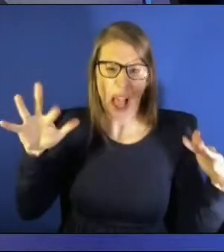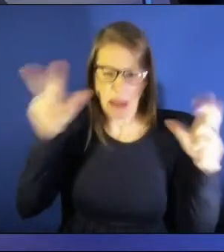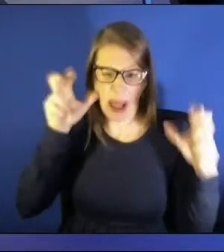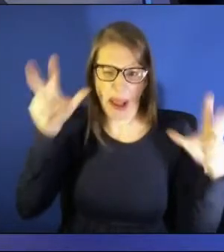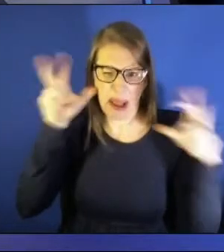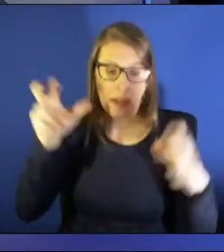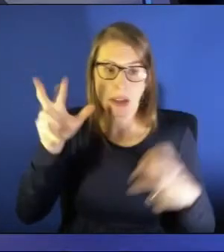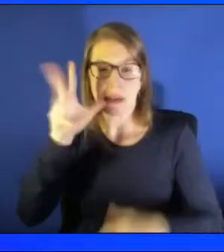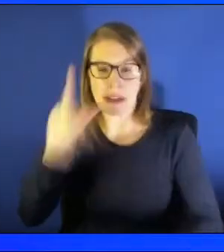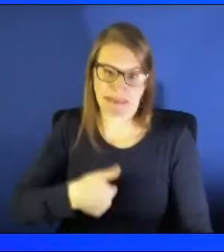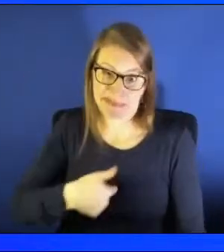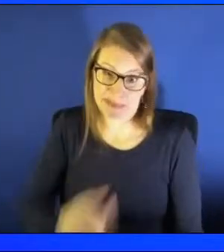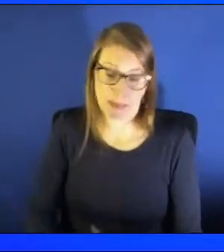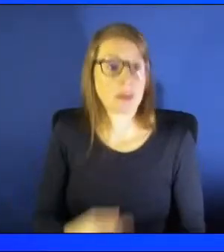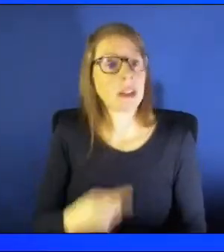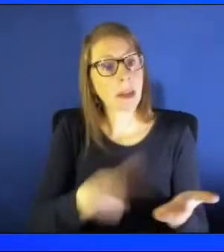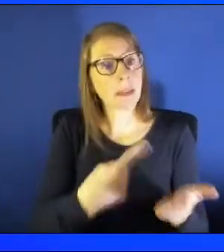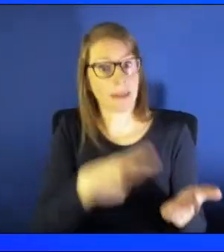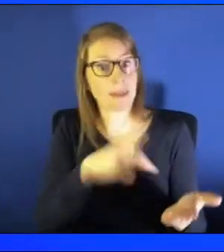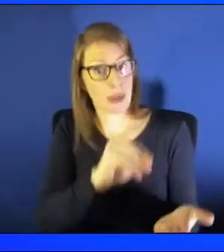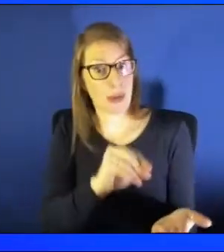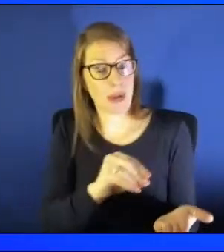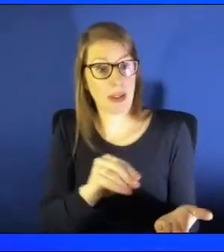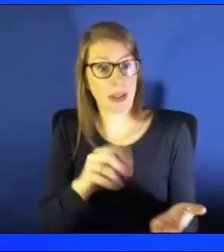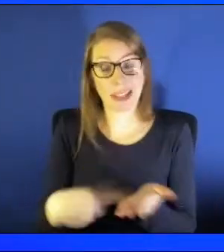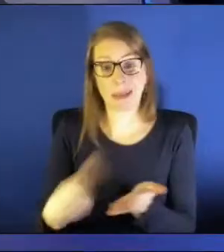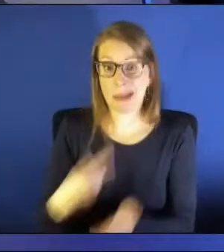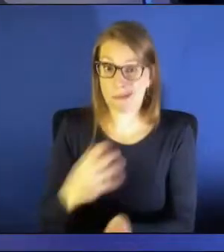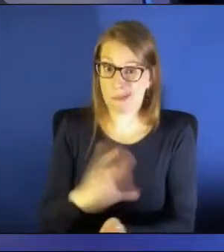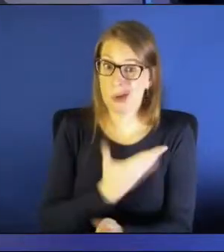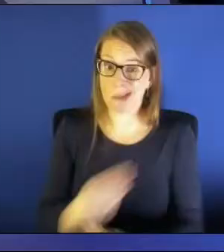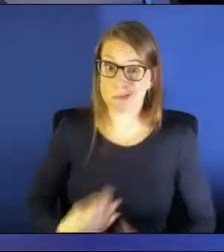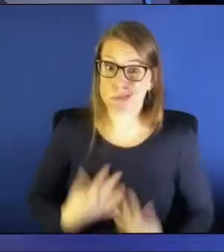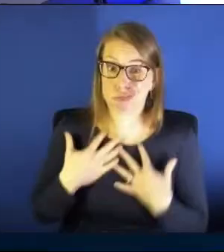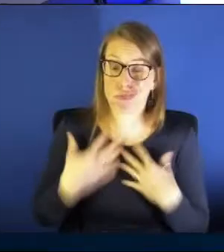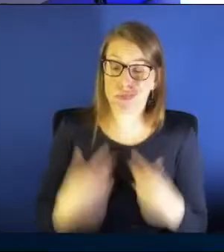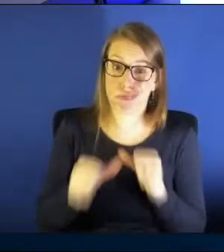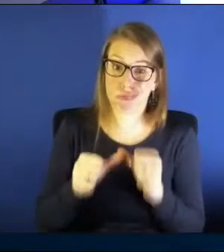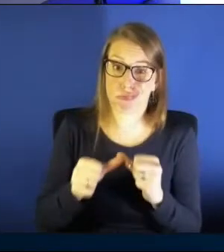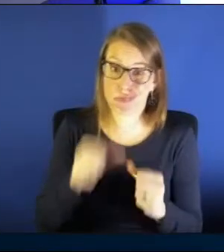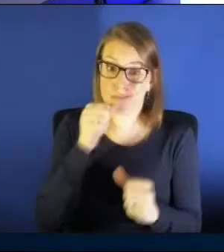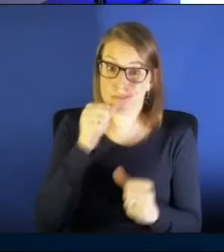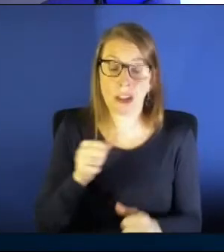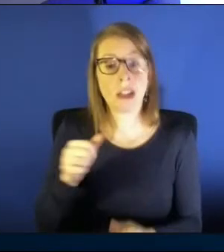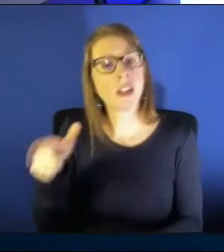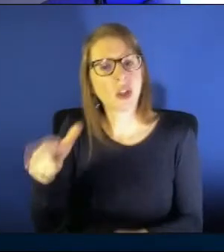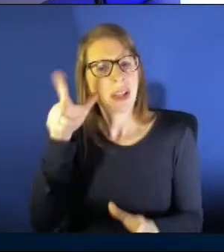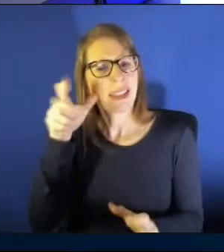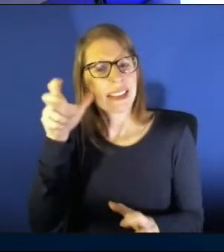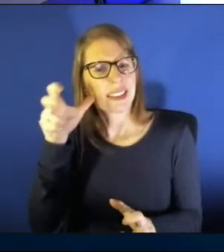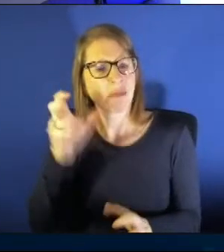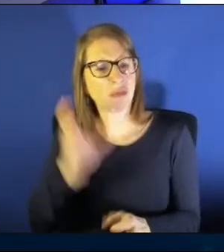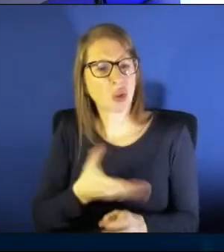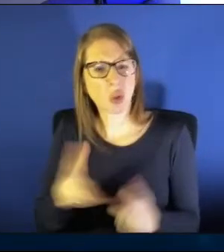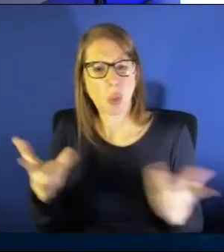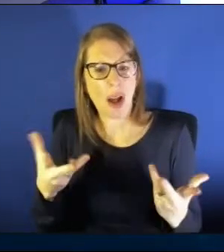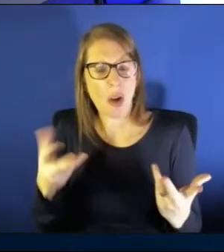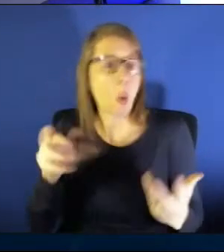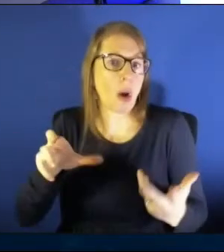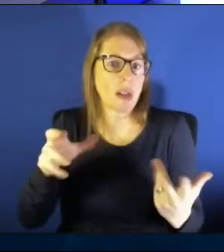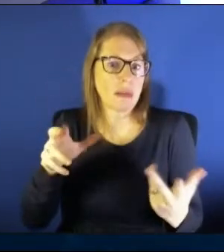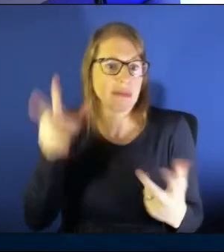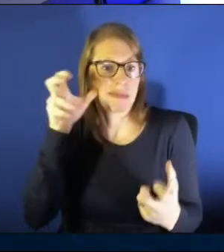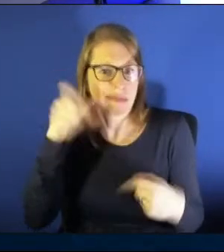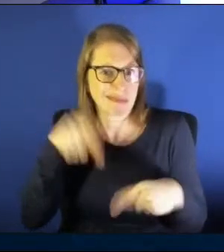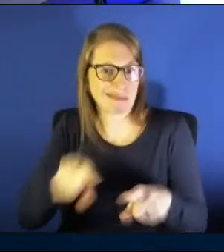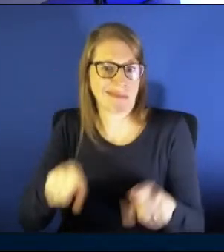that sometimes music is a great lift. It gets you going. Yeah. Dr. Stites, what do you listen to when you're working out? I have to ask you that. What's on your... You don't